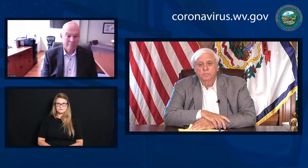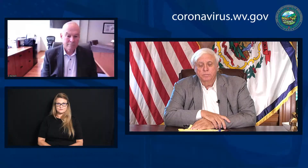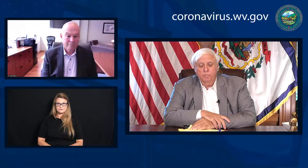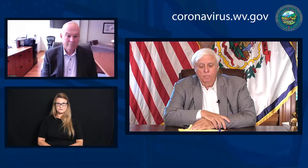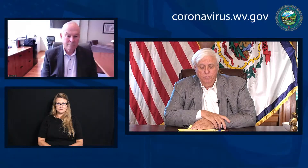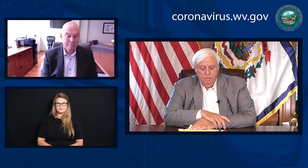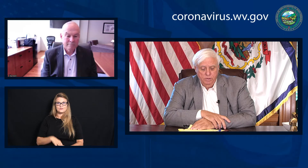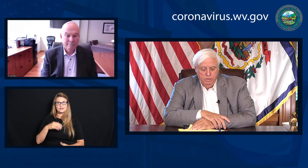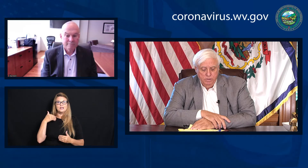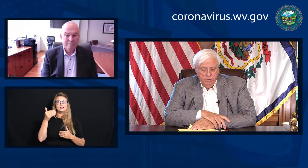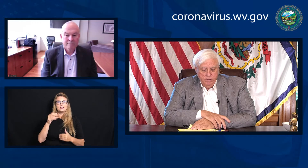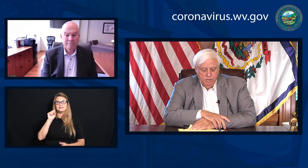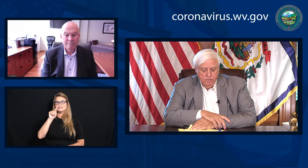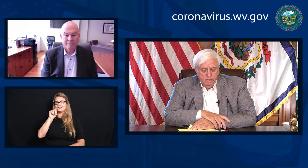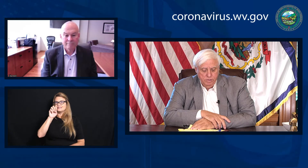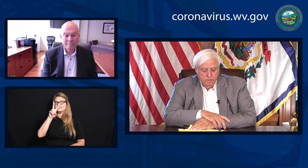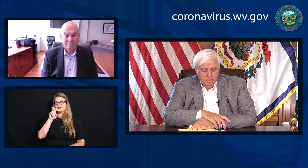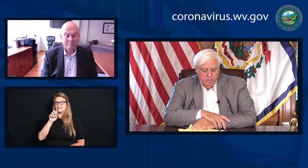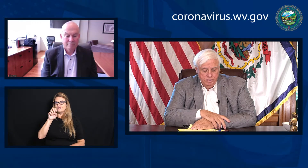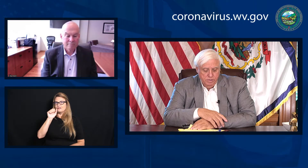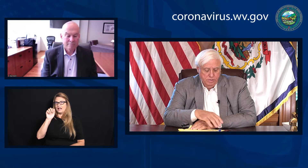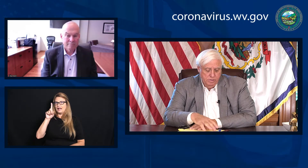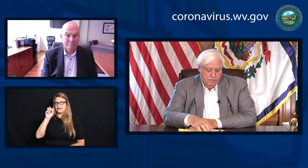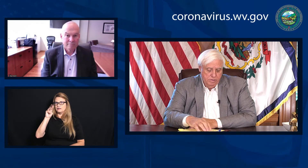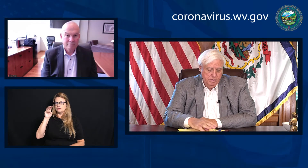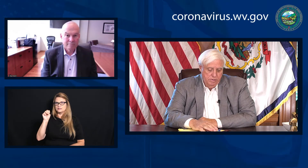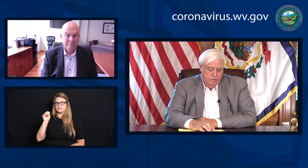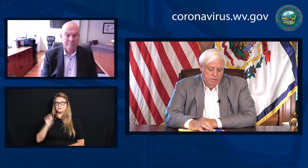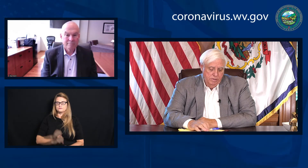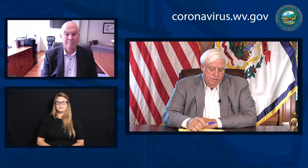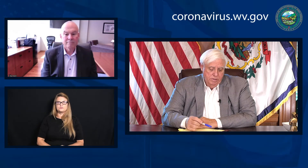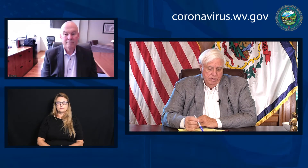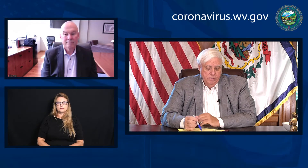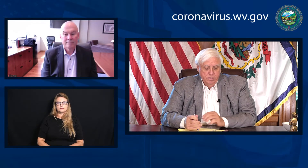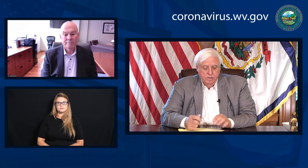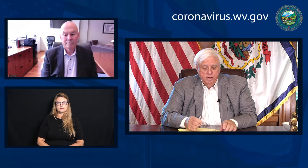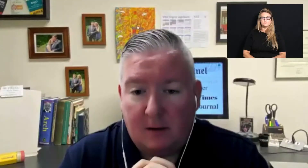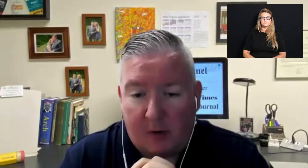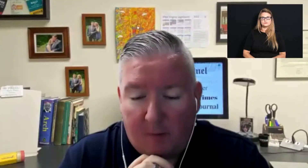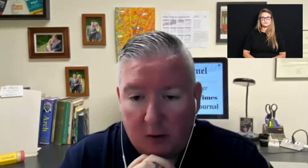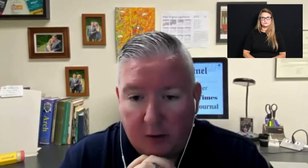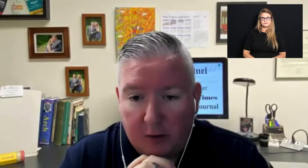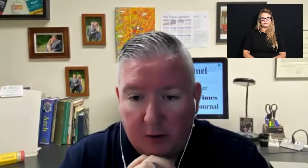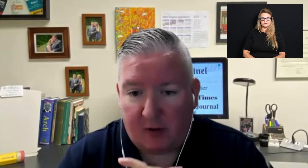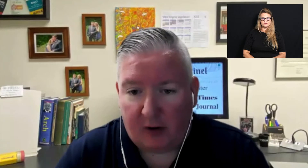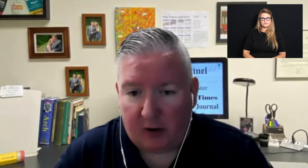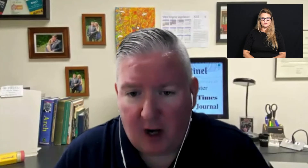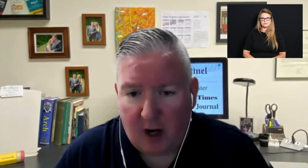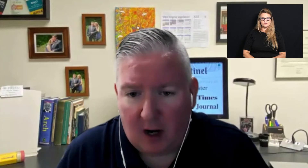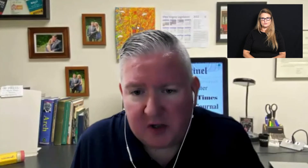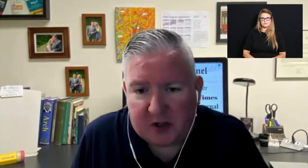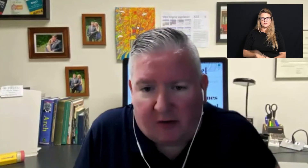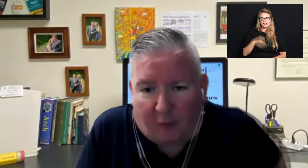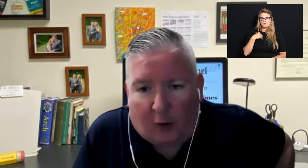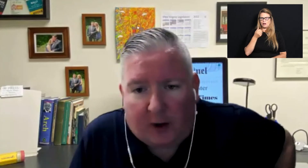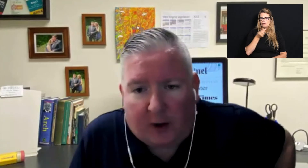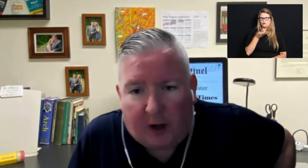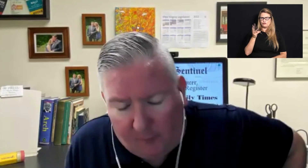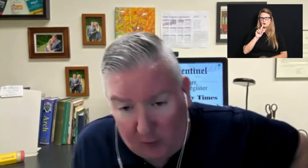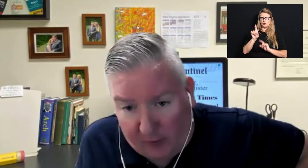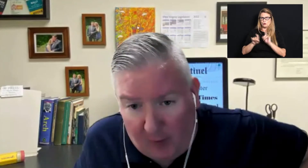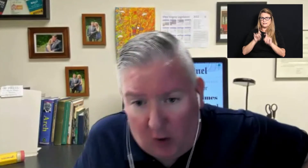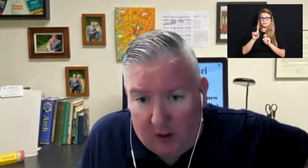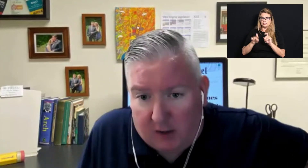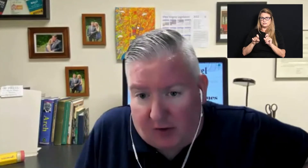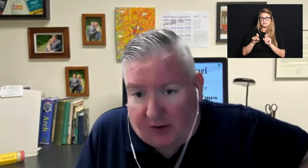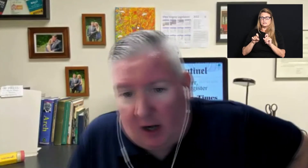All right, thanks, Kenny. Next to Stephen Adams with Ogden Newspapers. Yeah, Steve Adams of Ogden Newspapers here. A couple questions for you.